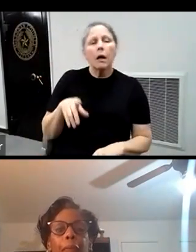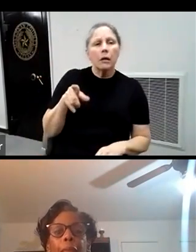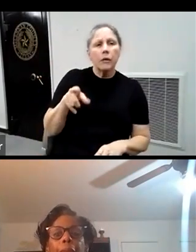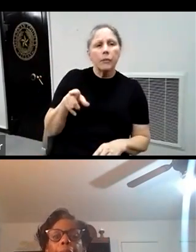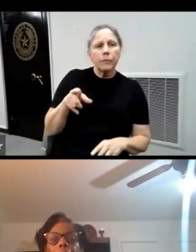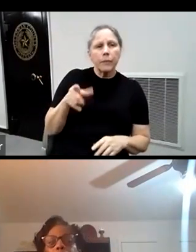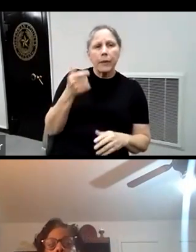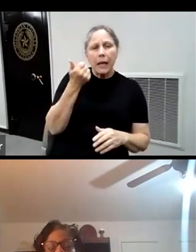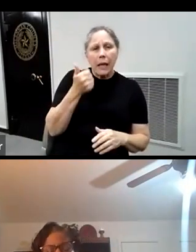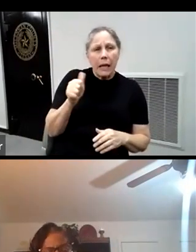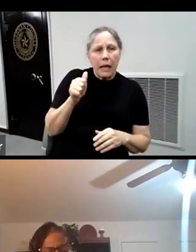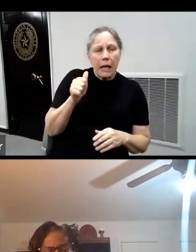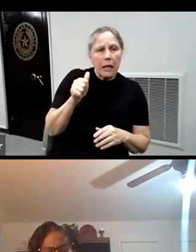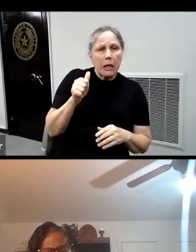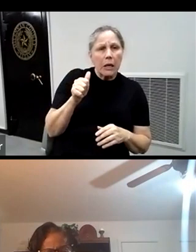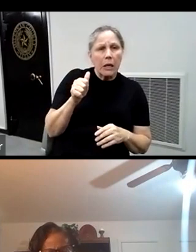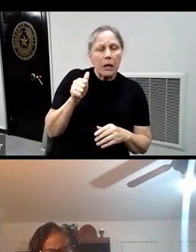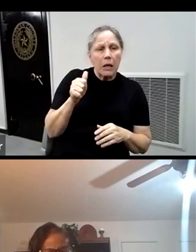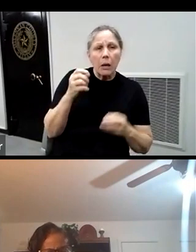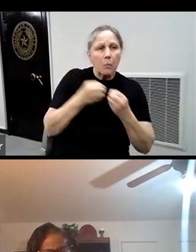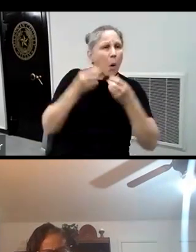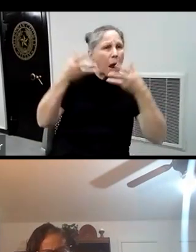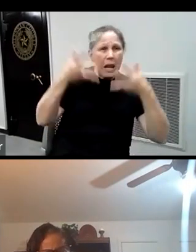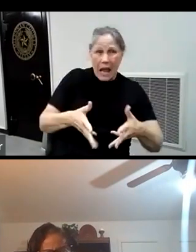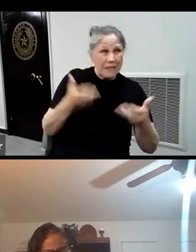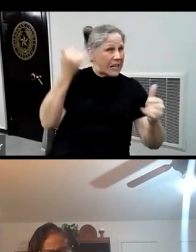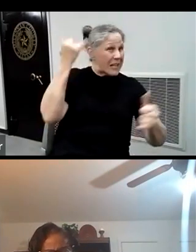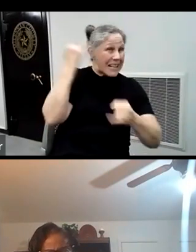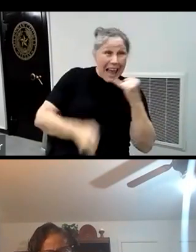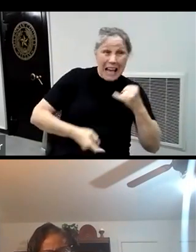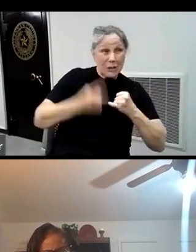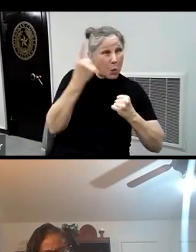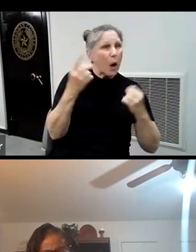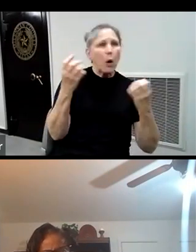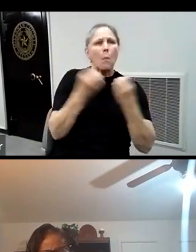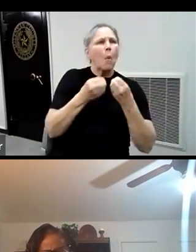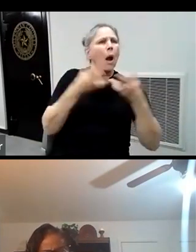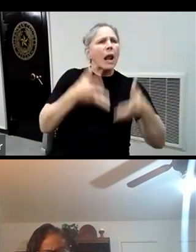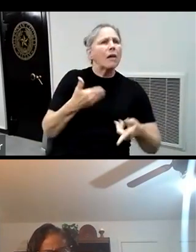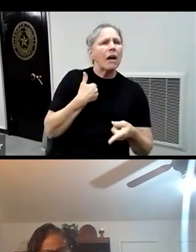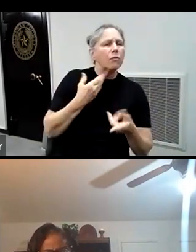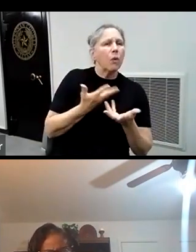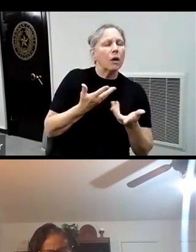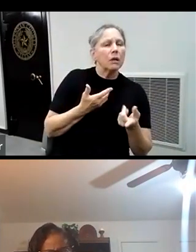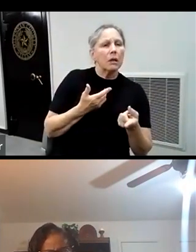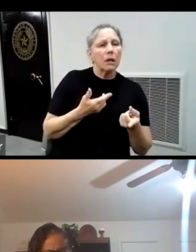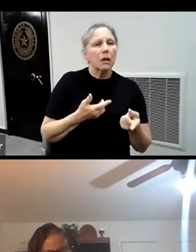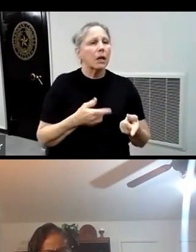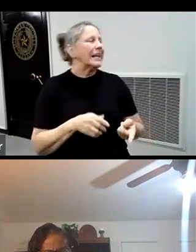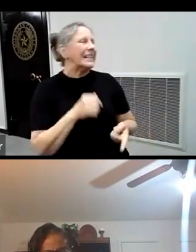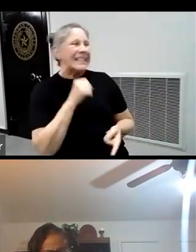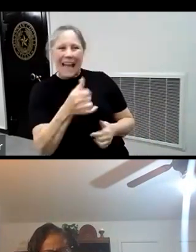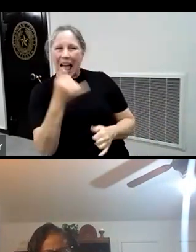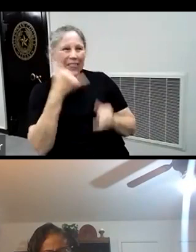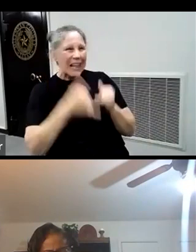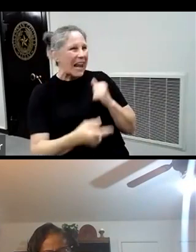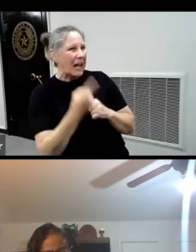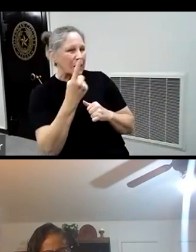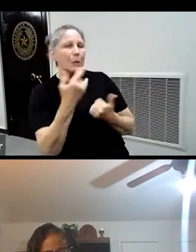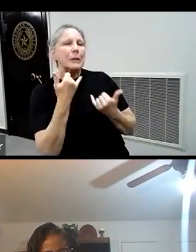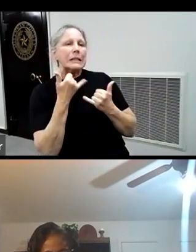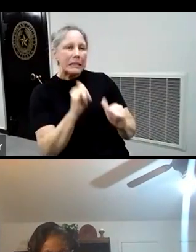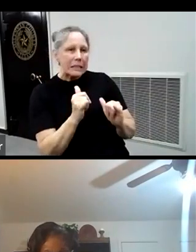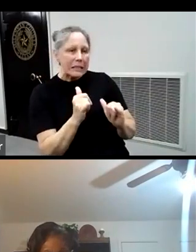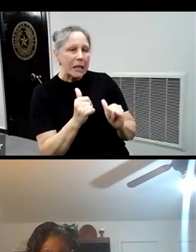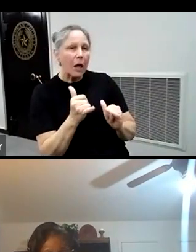is there anything else they have left to do? Is this the last payment? It won't be the last payment. We're still